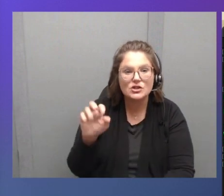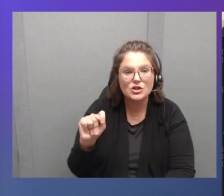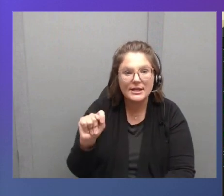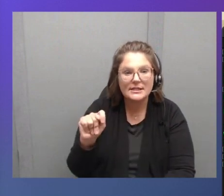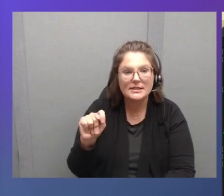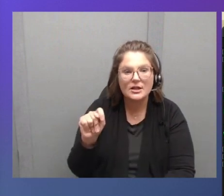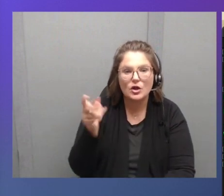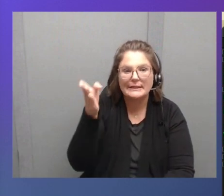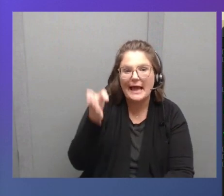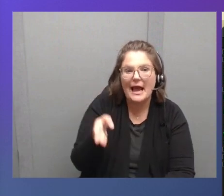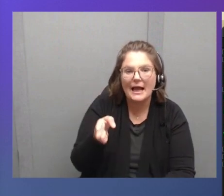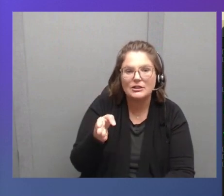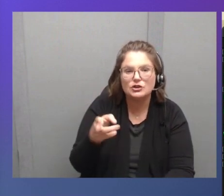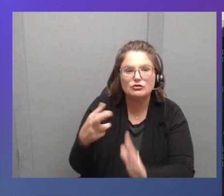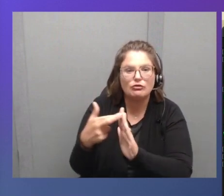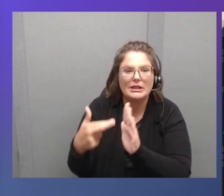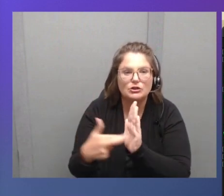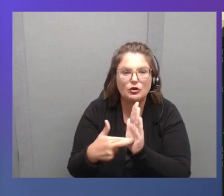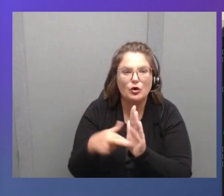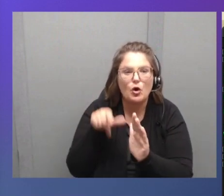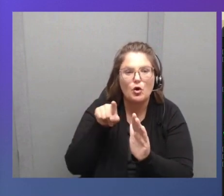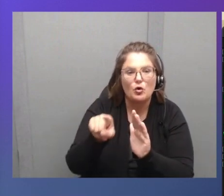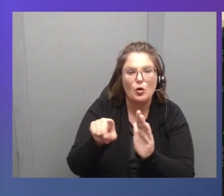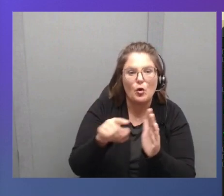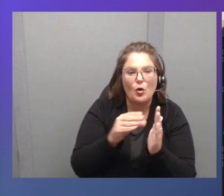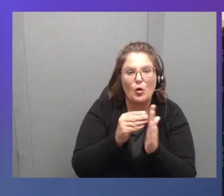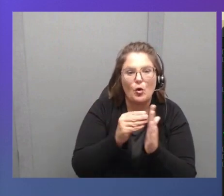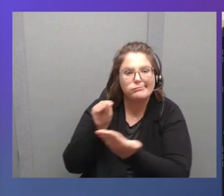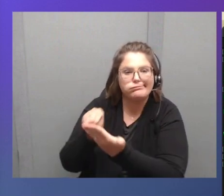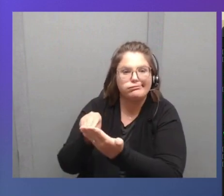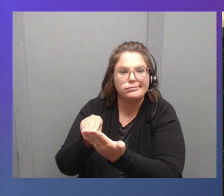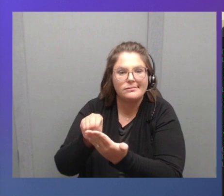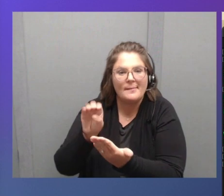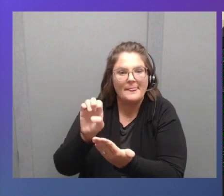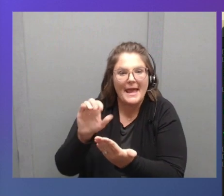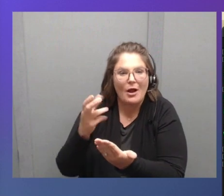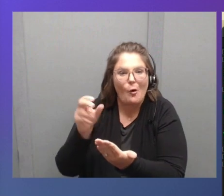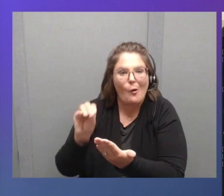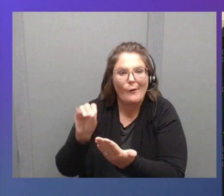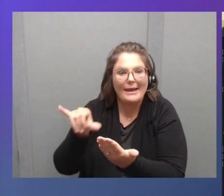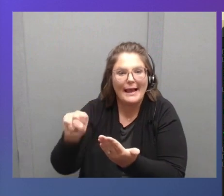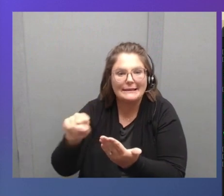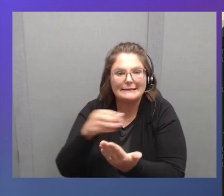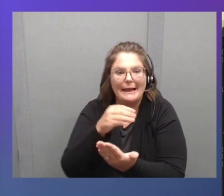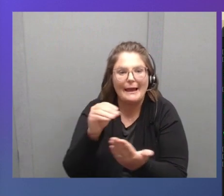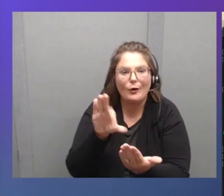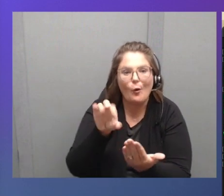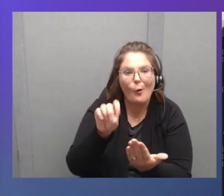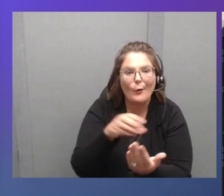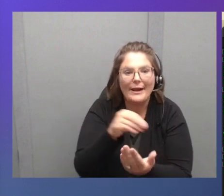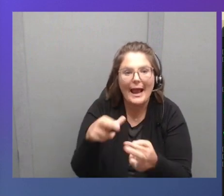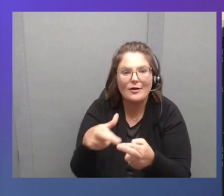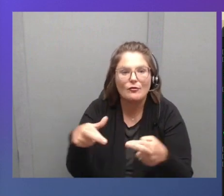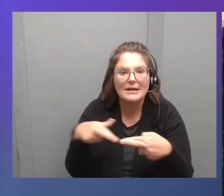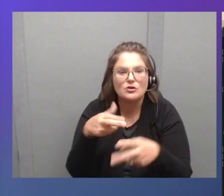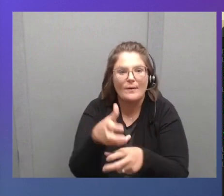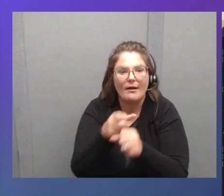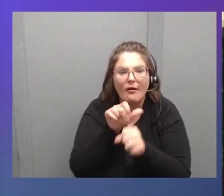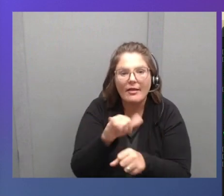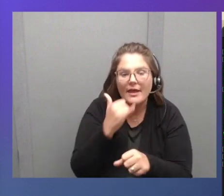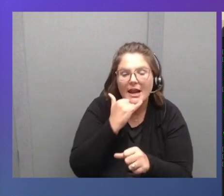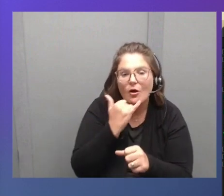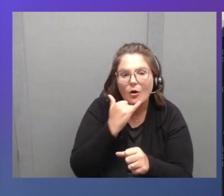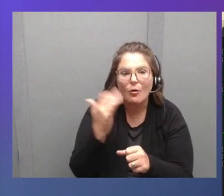dash register. You echoed yes into that with a code, an ID, and a region. Yep. We got that error because, like you said, you had